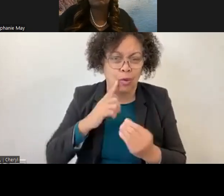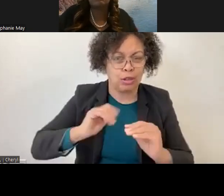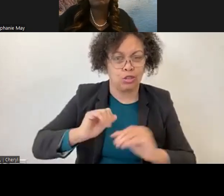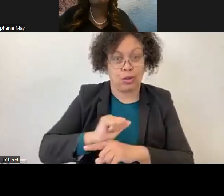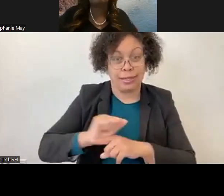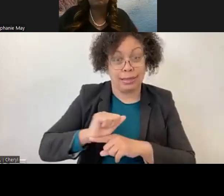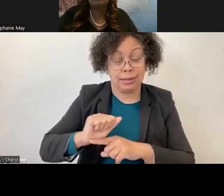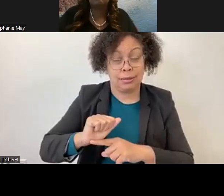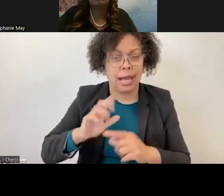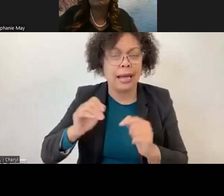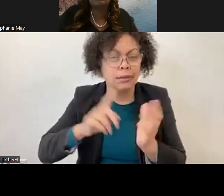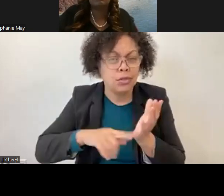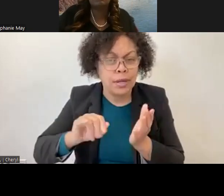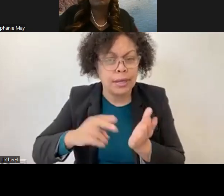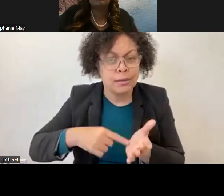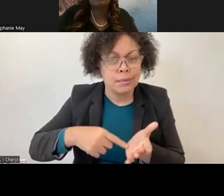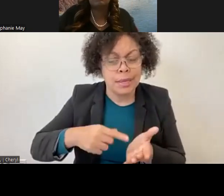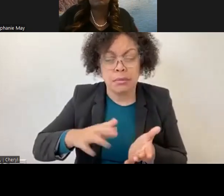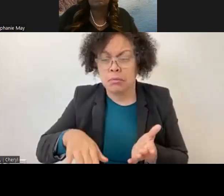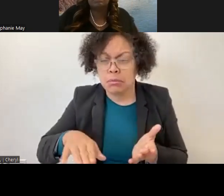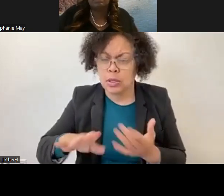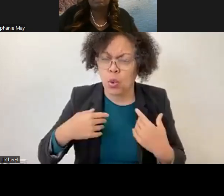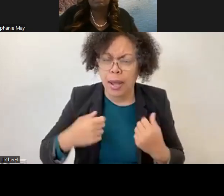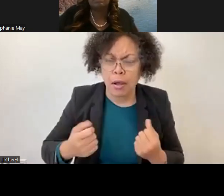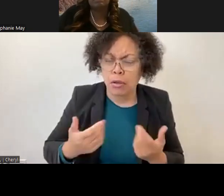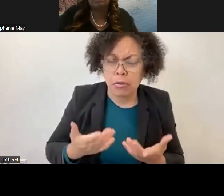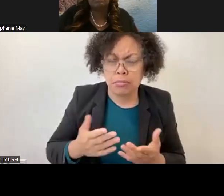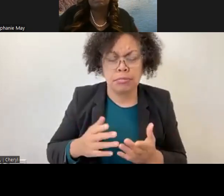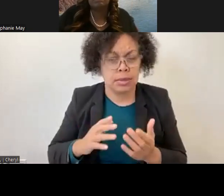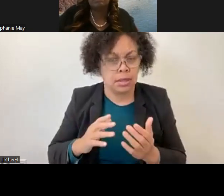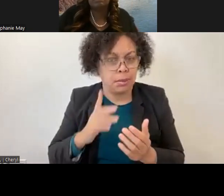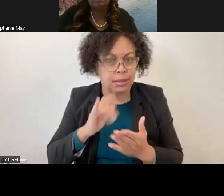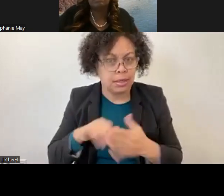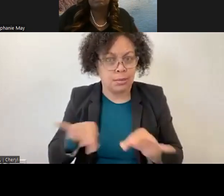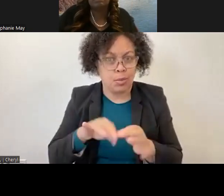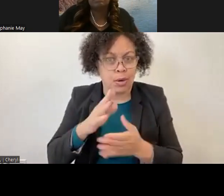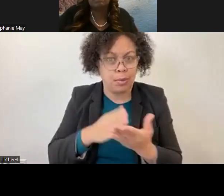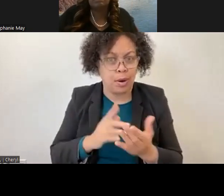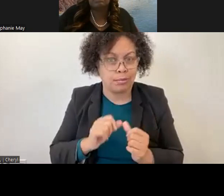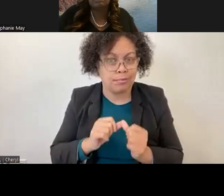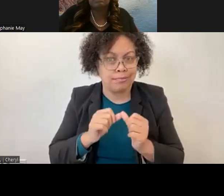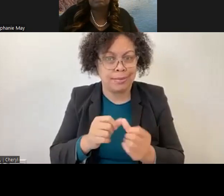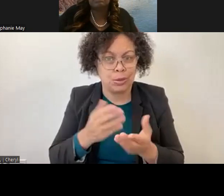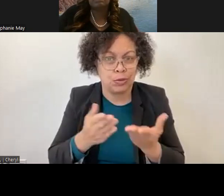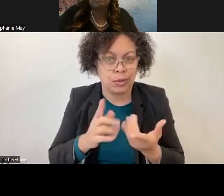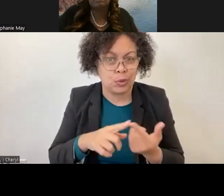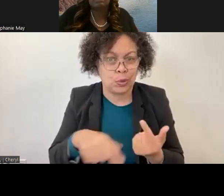make sure that their health is prioritized as part of a sustainable approach to serving their communities.